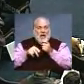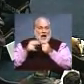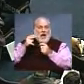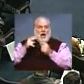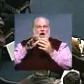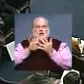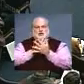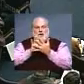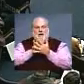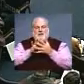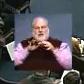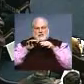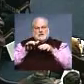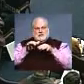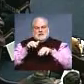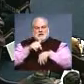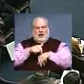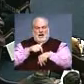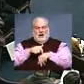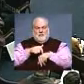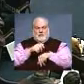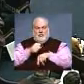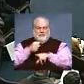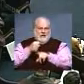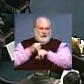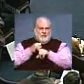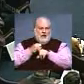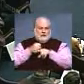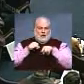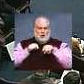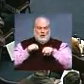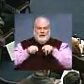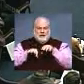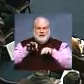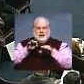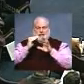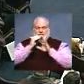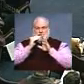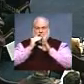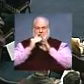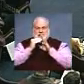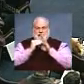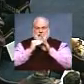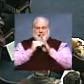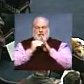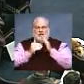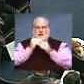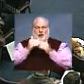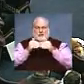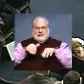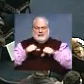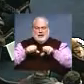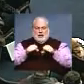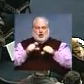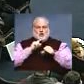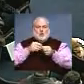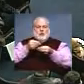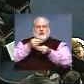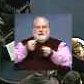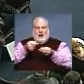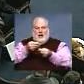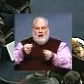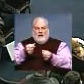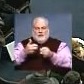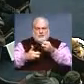costs associated with the impacts discovered during this study, and a listing of the steps that would have to be taken to mitigate these